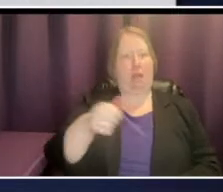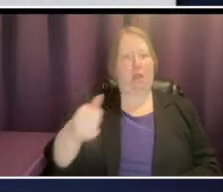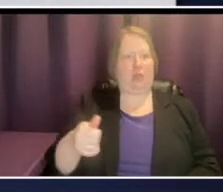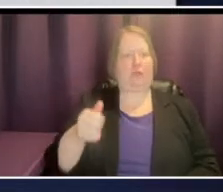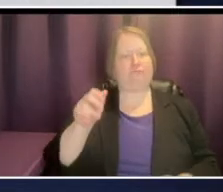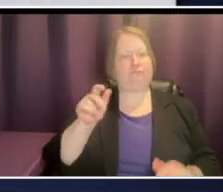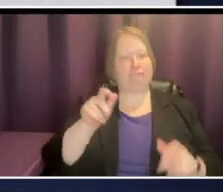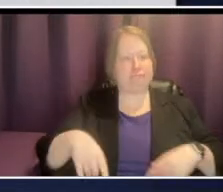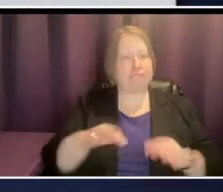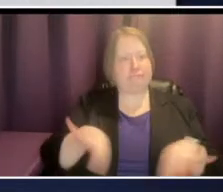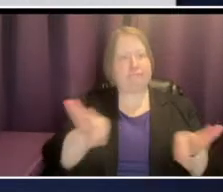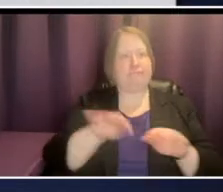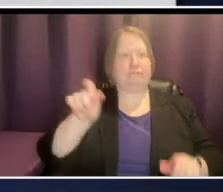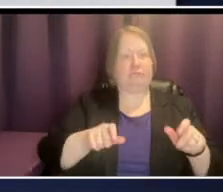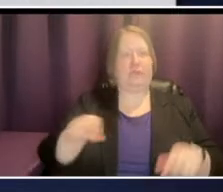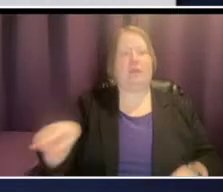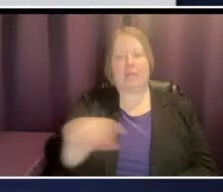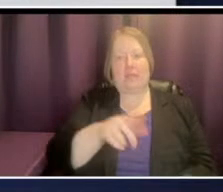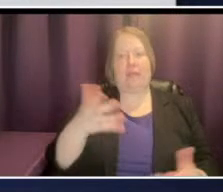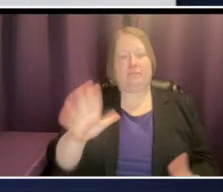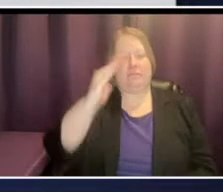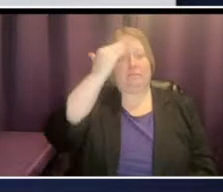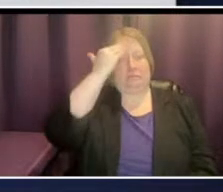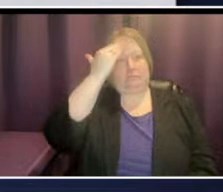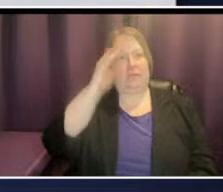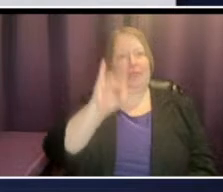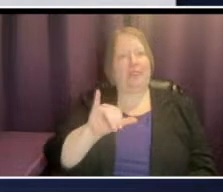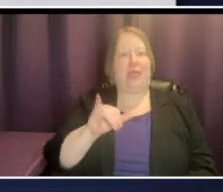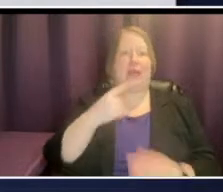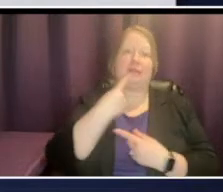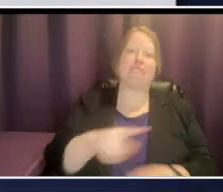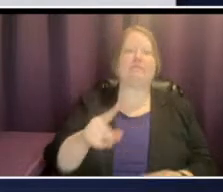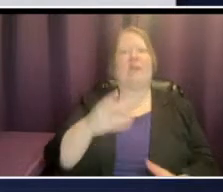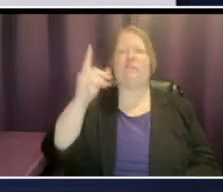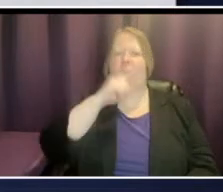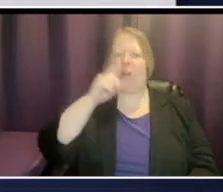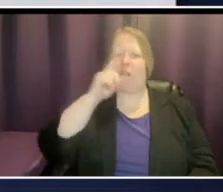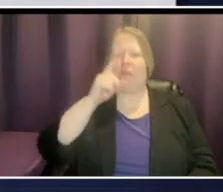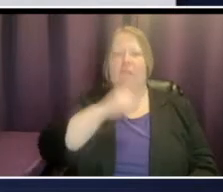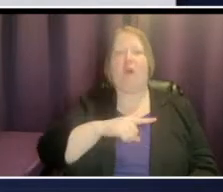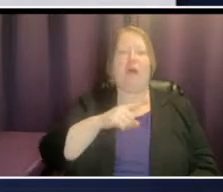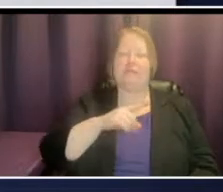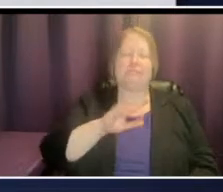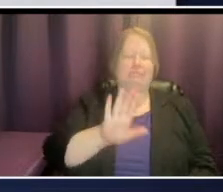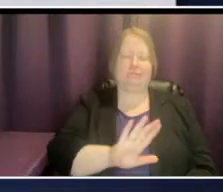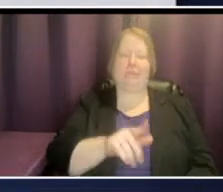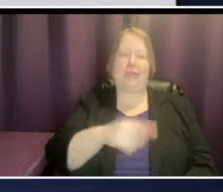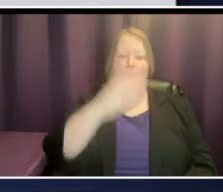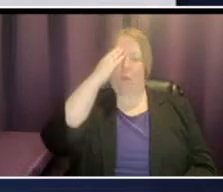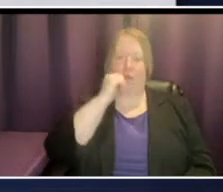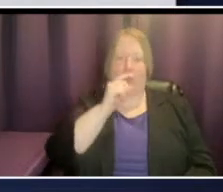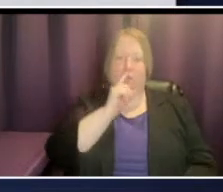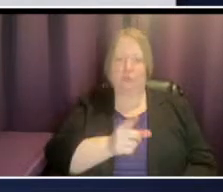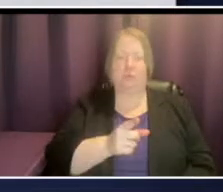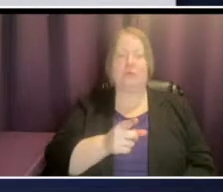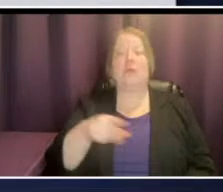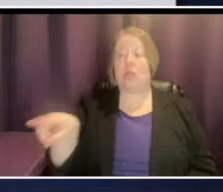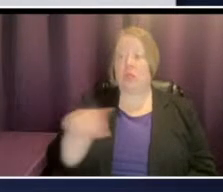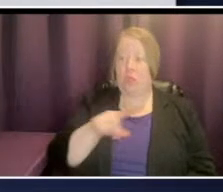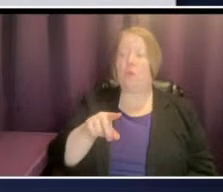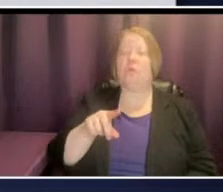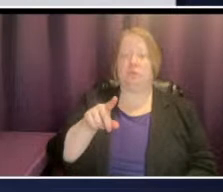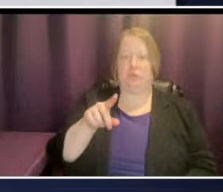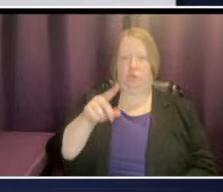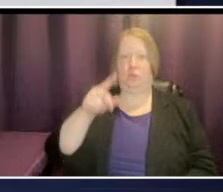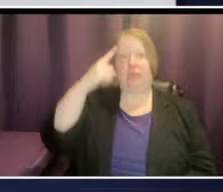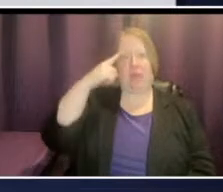was and is untrue, and that the election was legitimate, are so afraid of losing their power, they